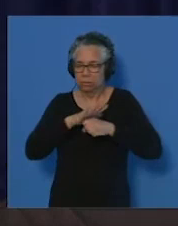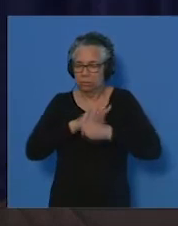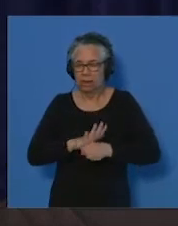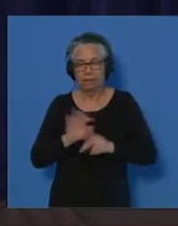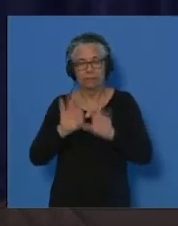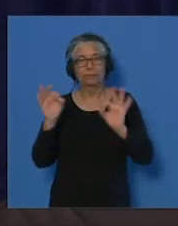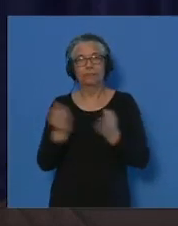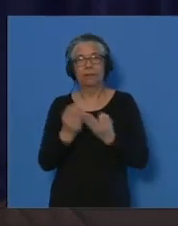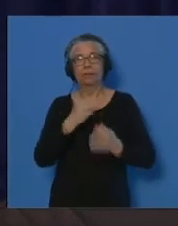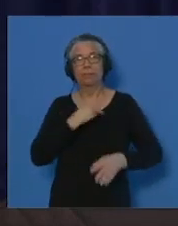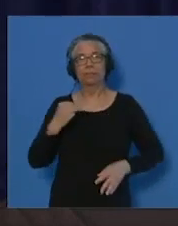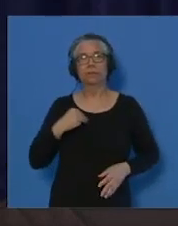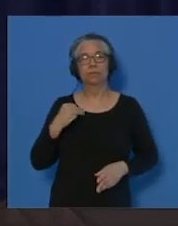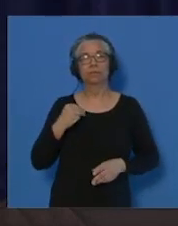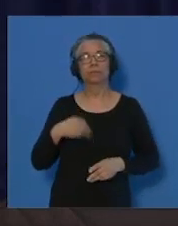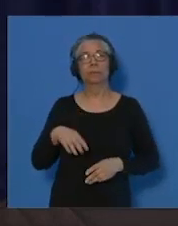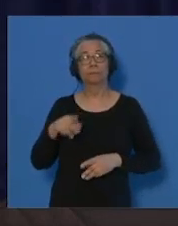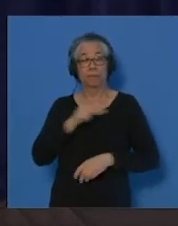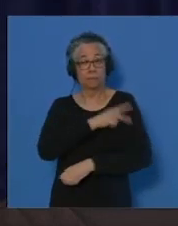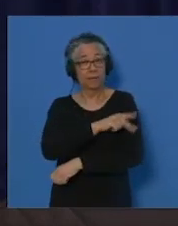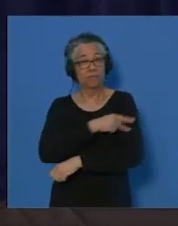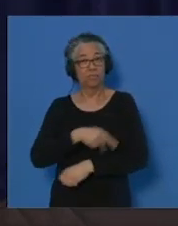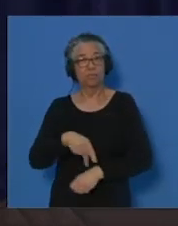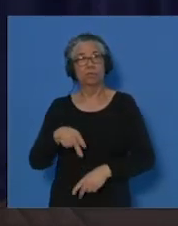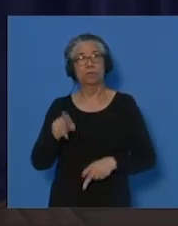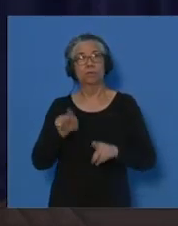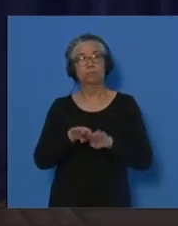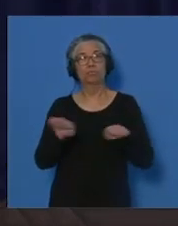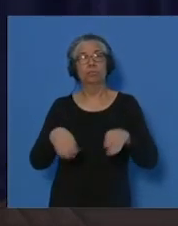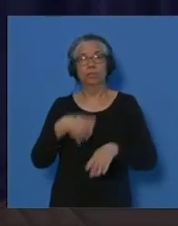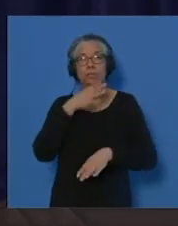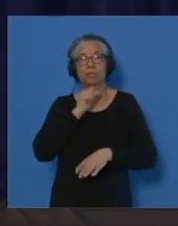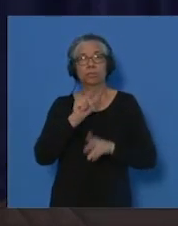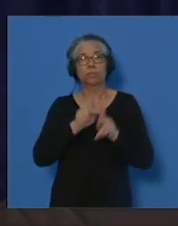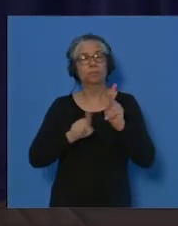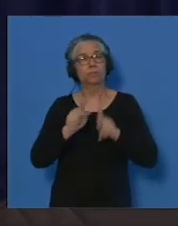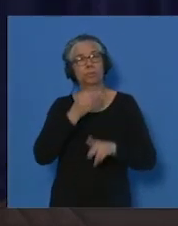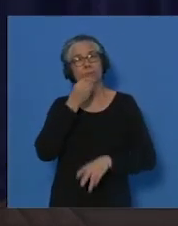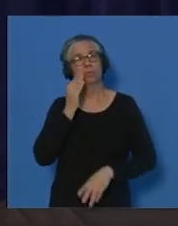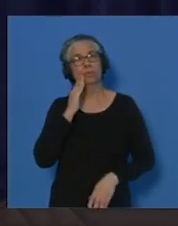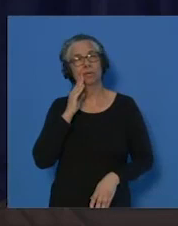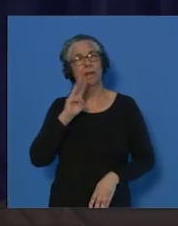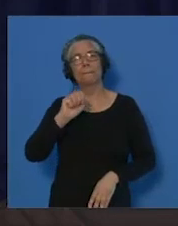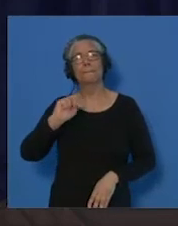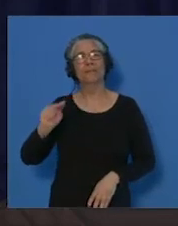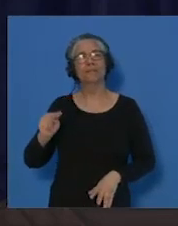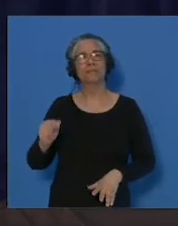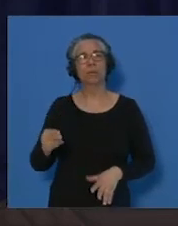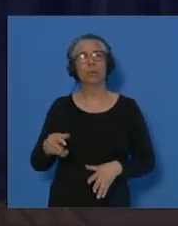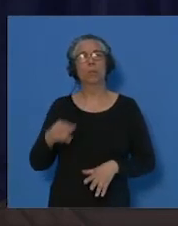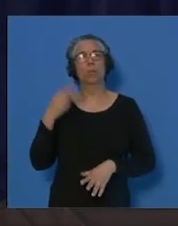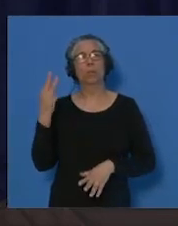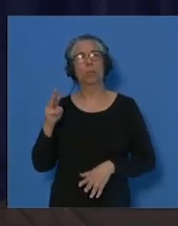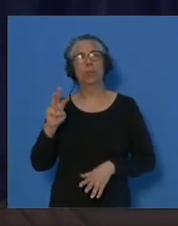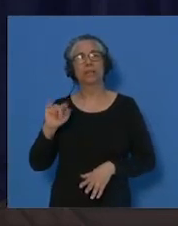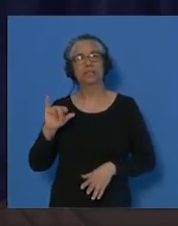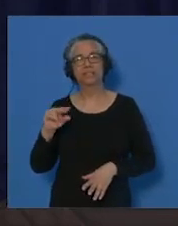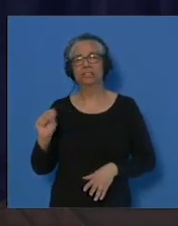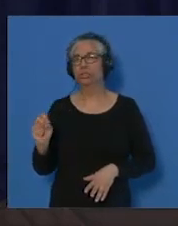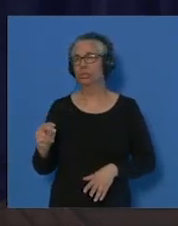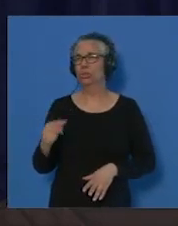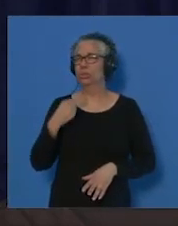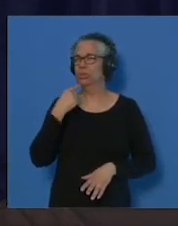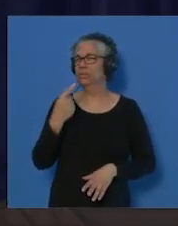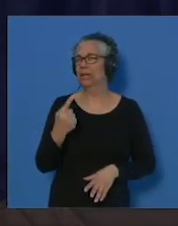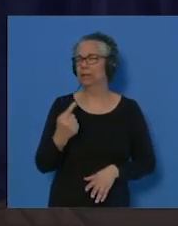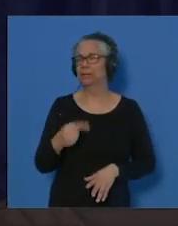of Bermuda's senior rest homes. Minister Wilson, you always mention at the COVID-19 updates to be sensitive